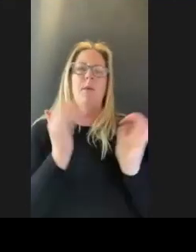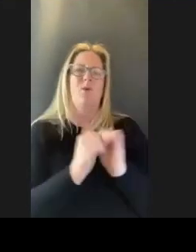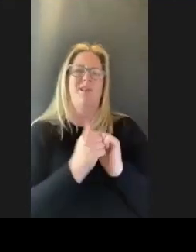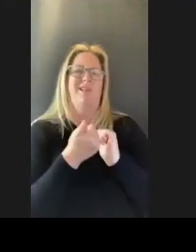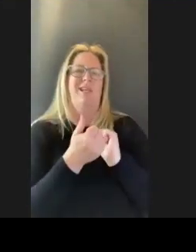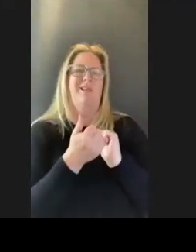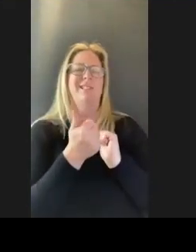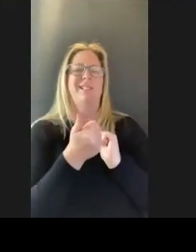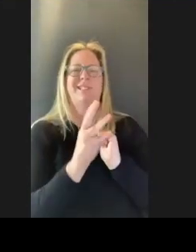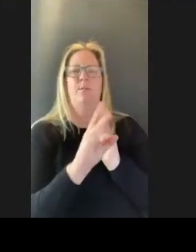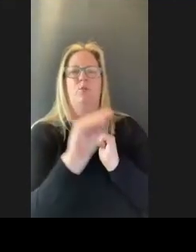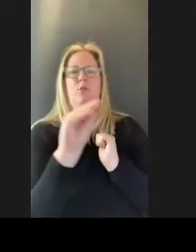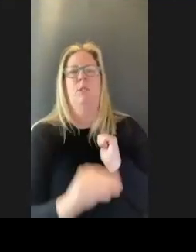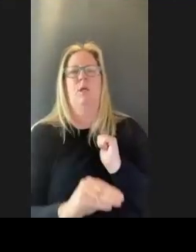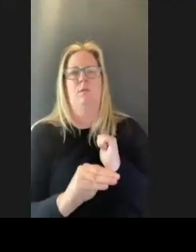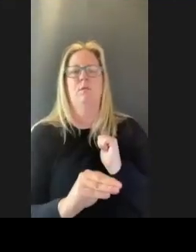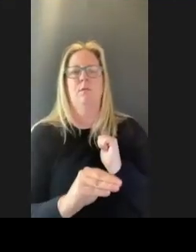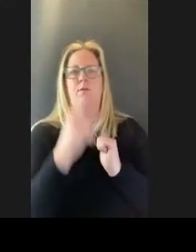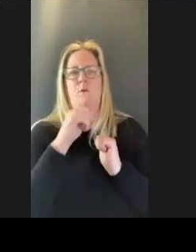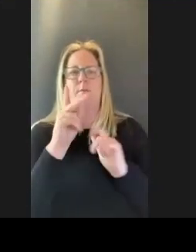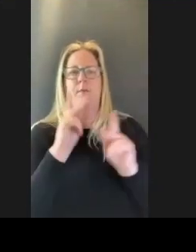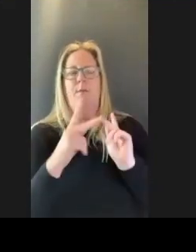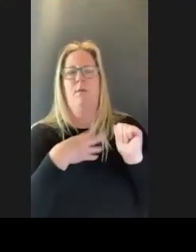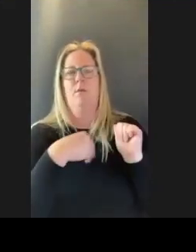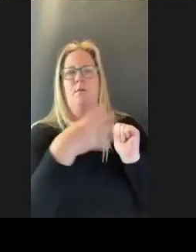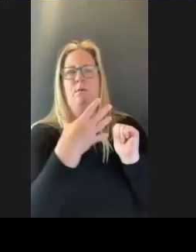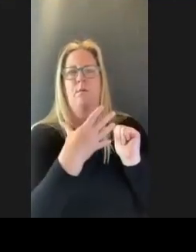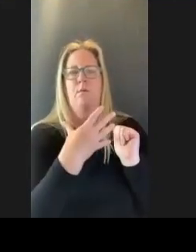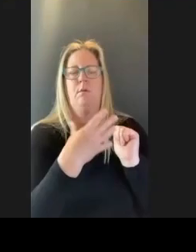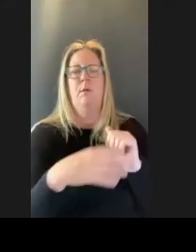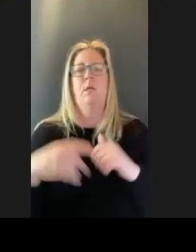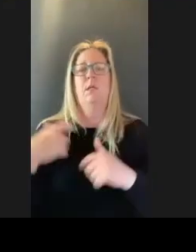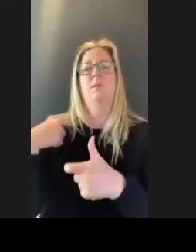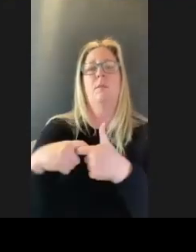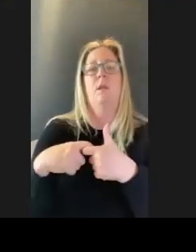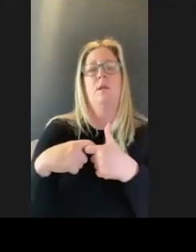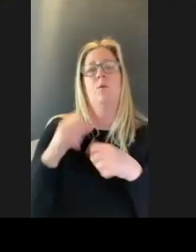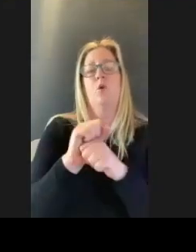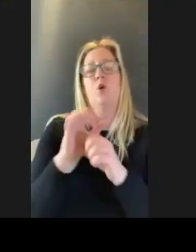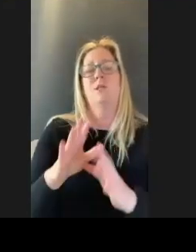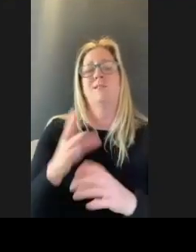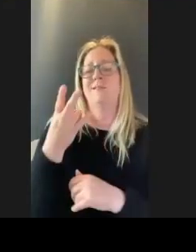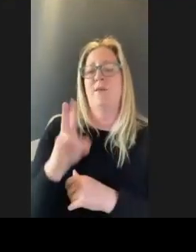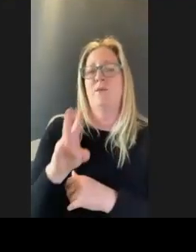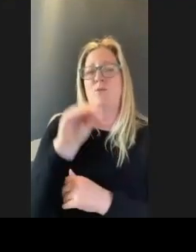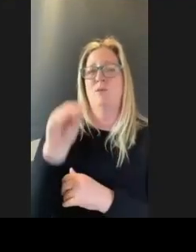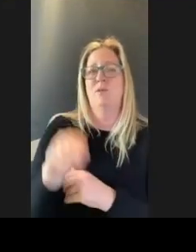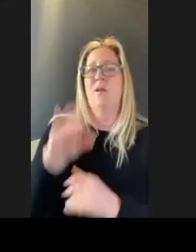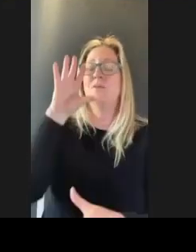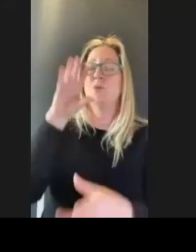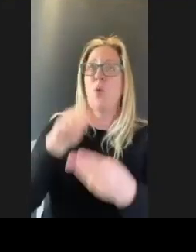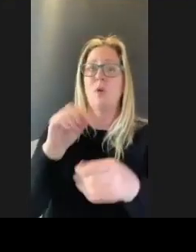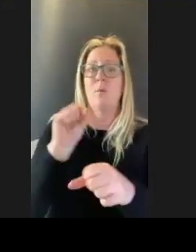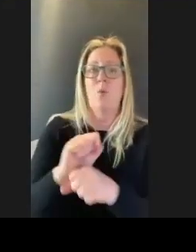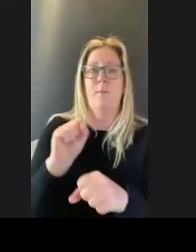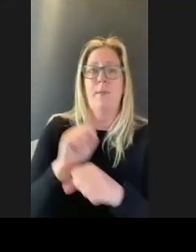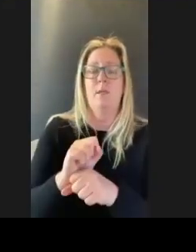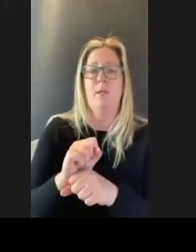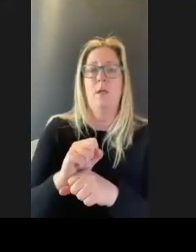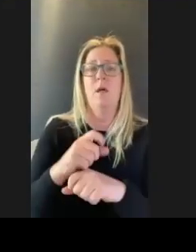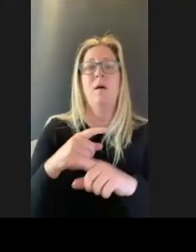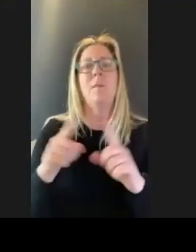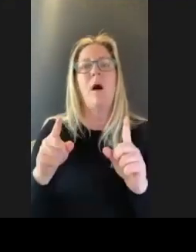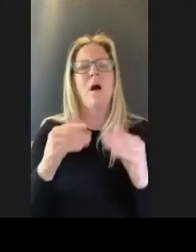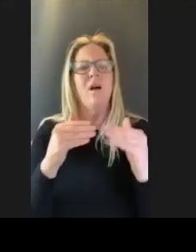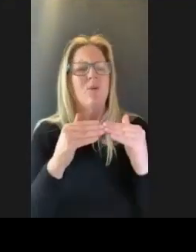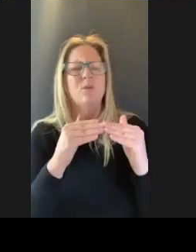non-Hispanic whites. Hispanic workers account for 17% of total employment, but make up 53%